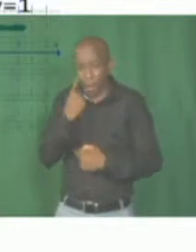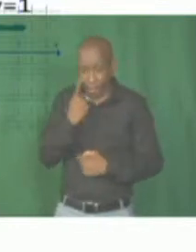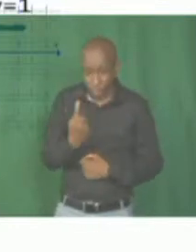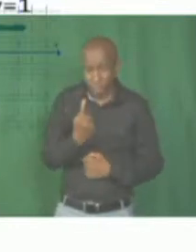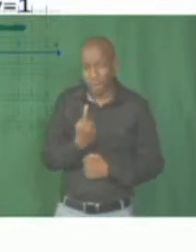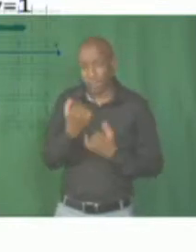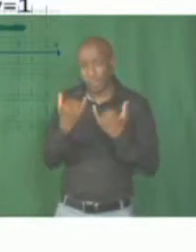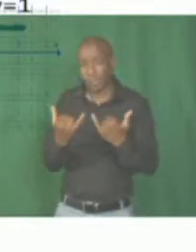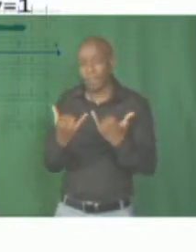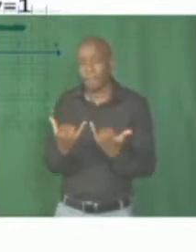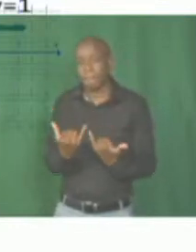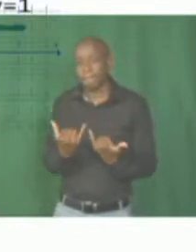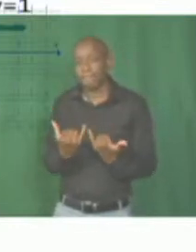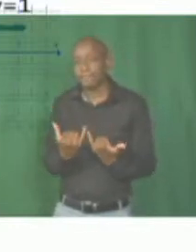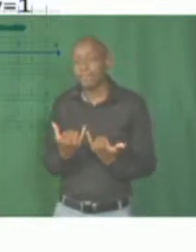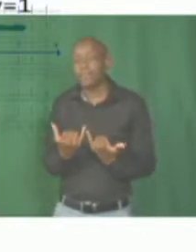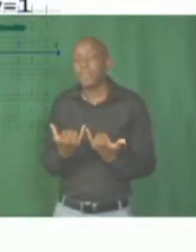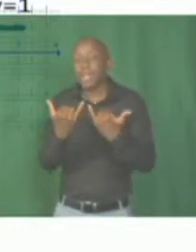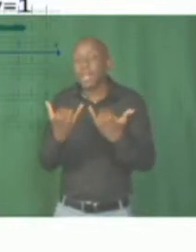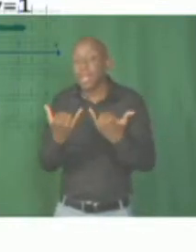draw